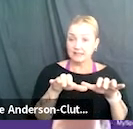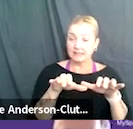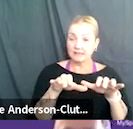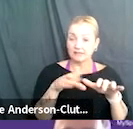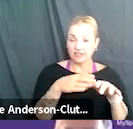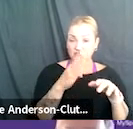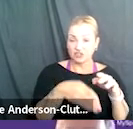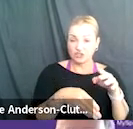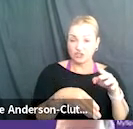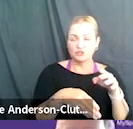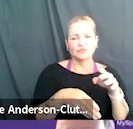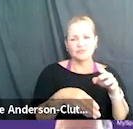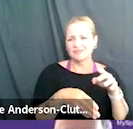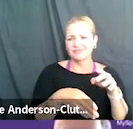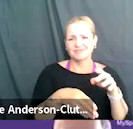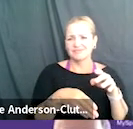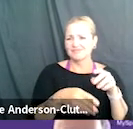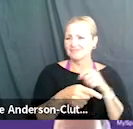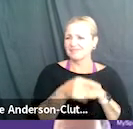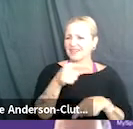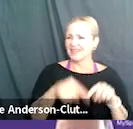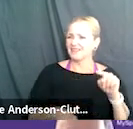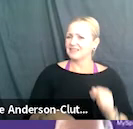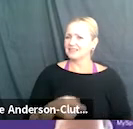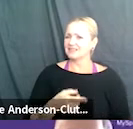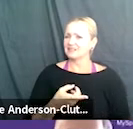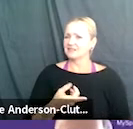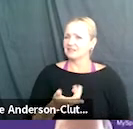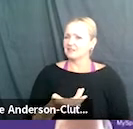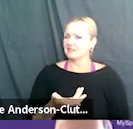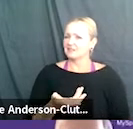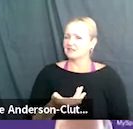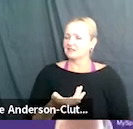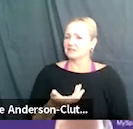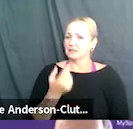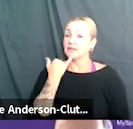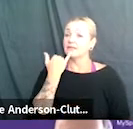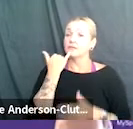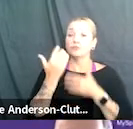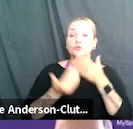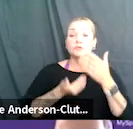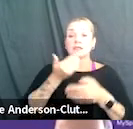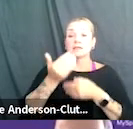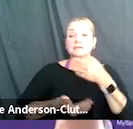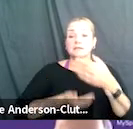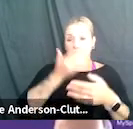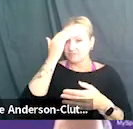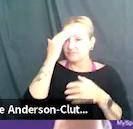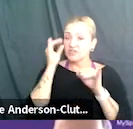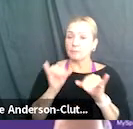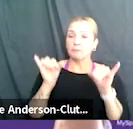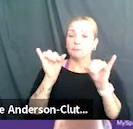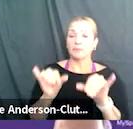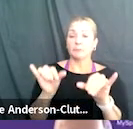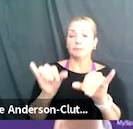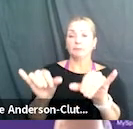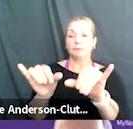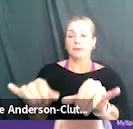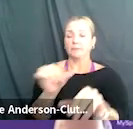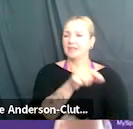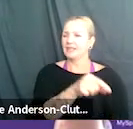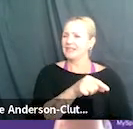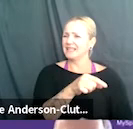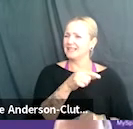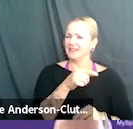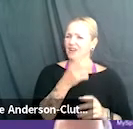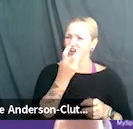a routine or a specific way that things had to be done, he would then have these episodes where he would just not complete things. And when